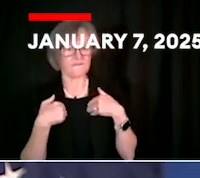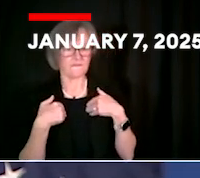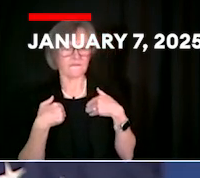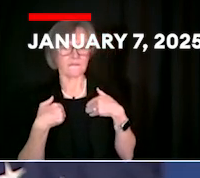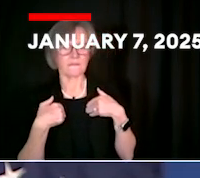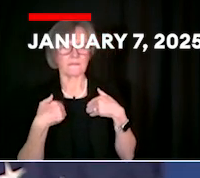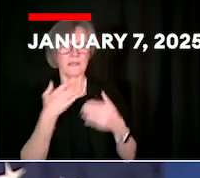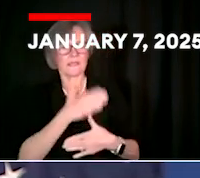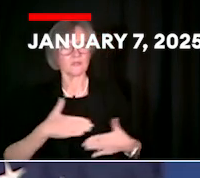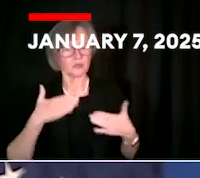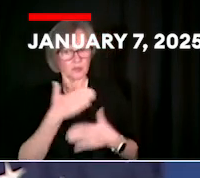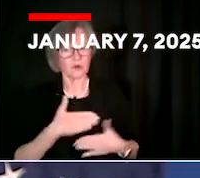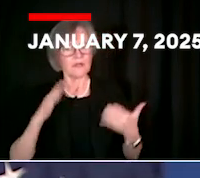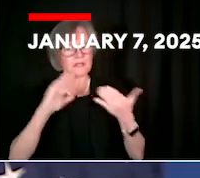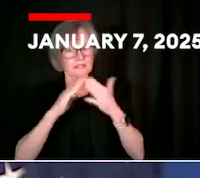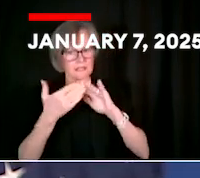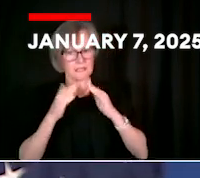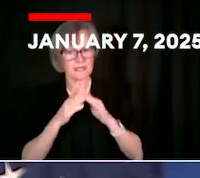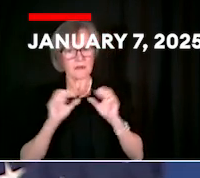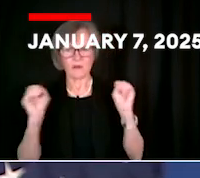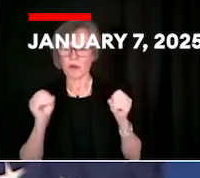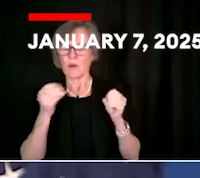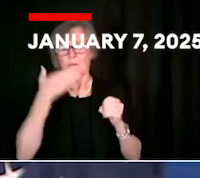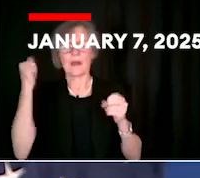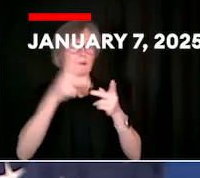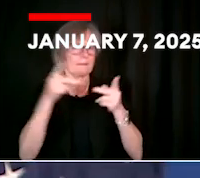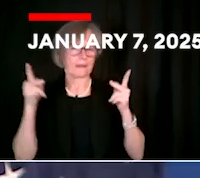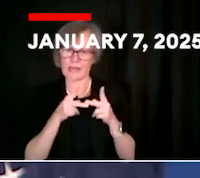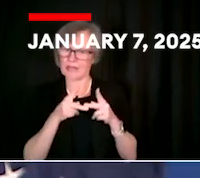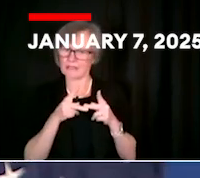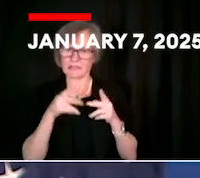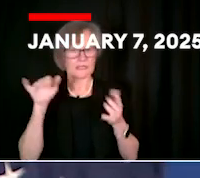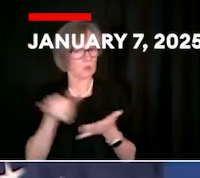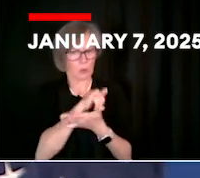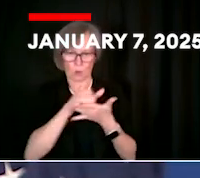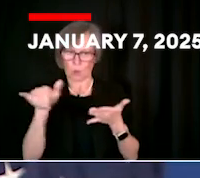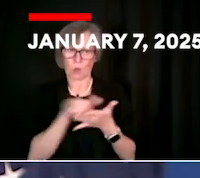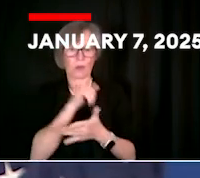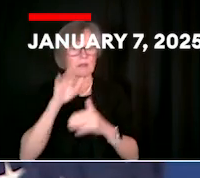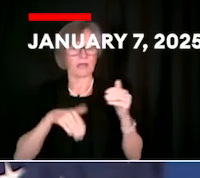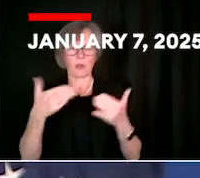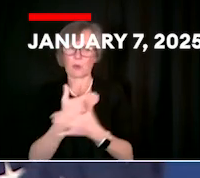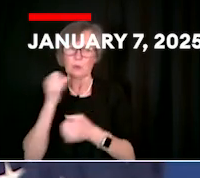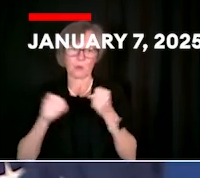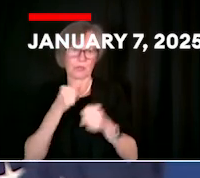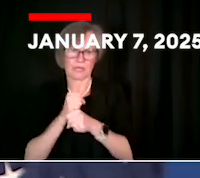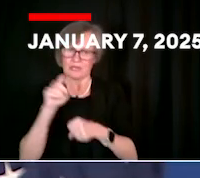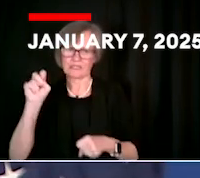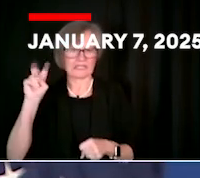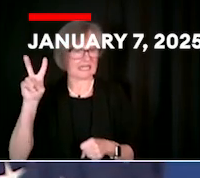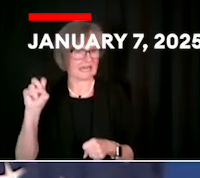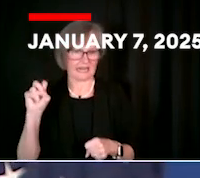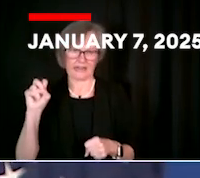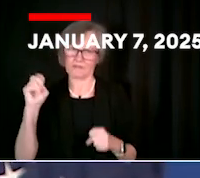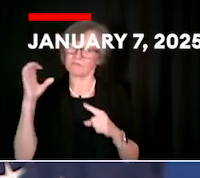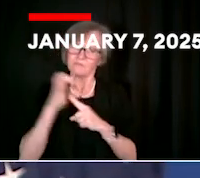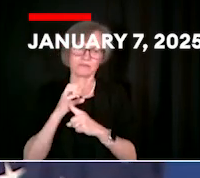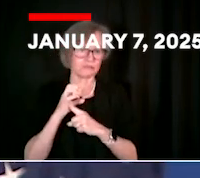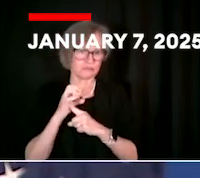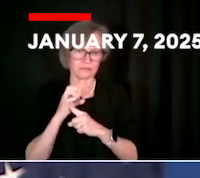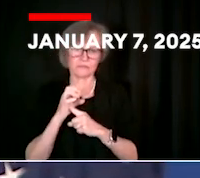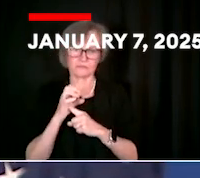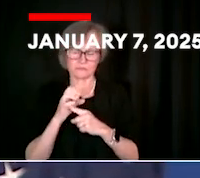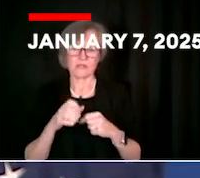Enjoying the city. There's no greater place to be in New York than on New Year's Eve. And we